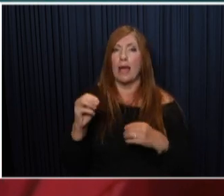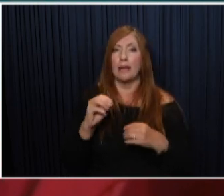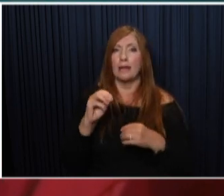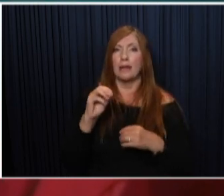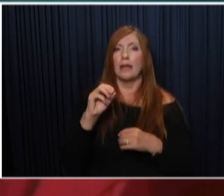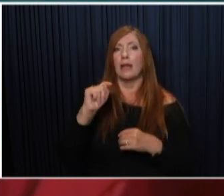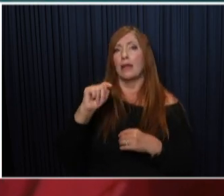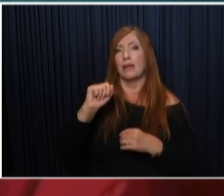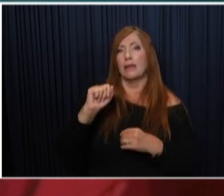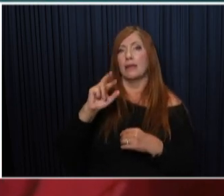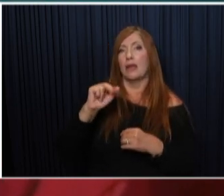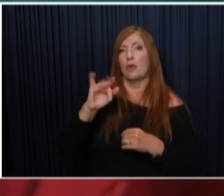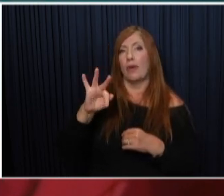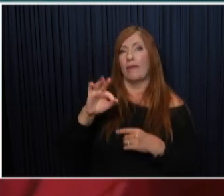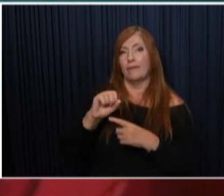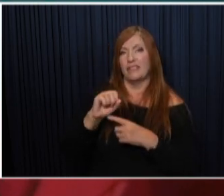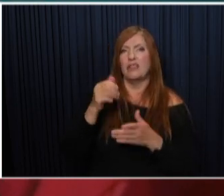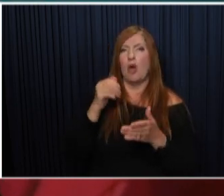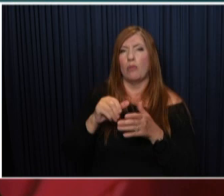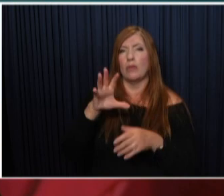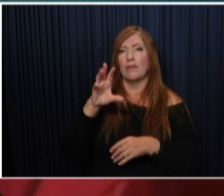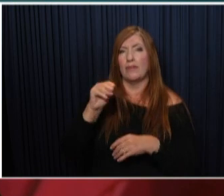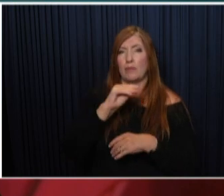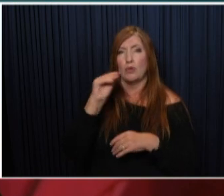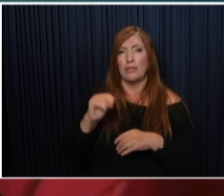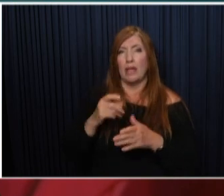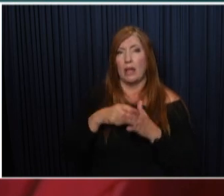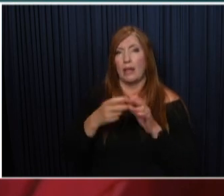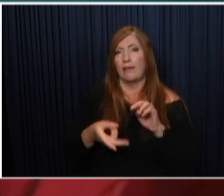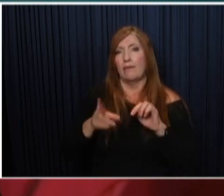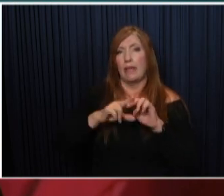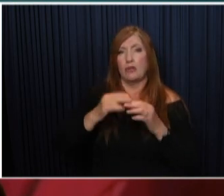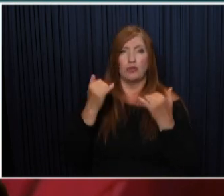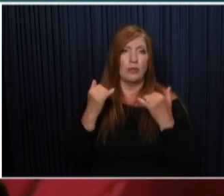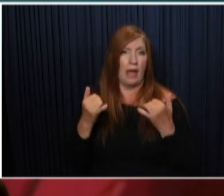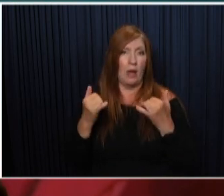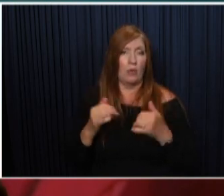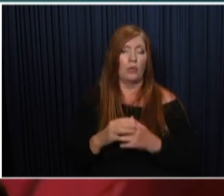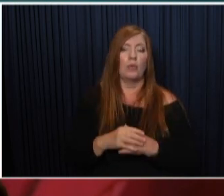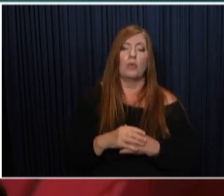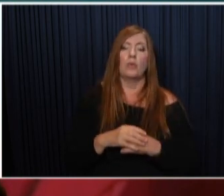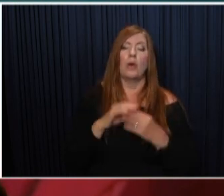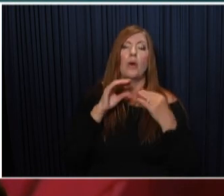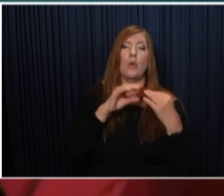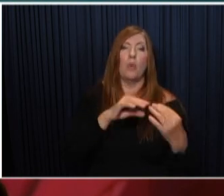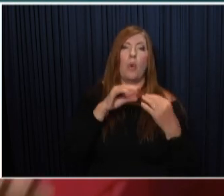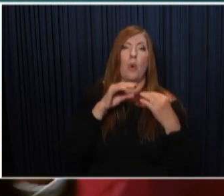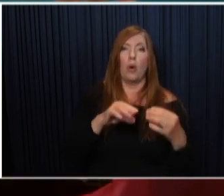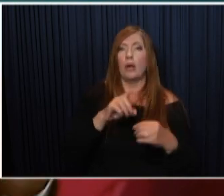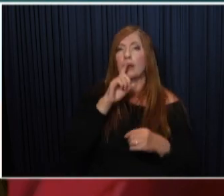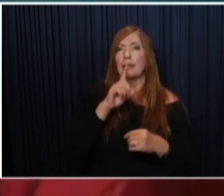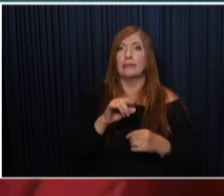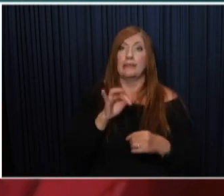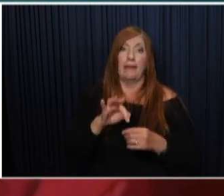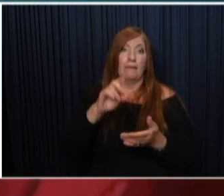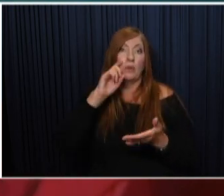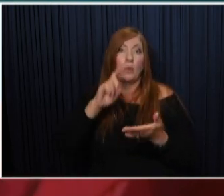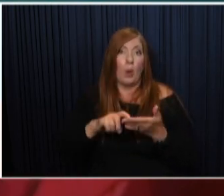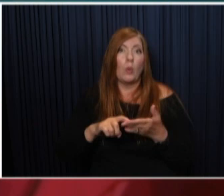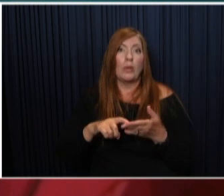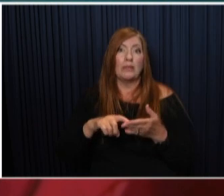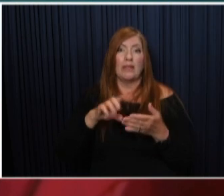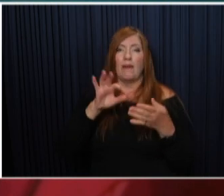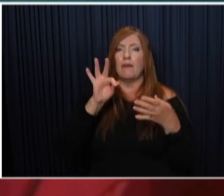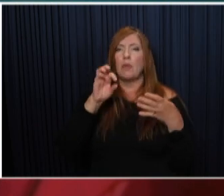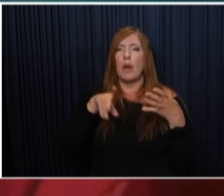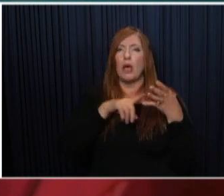tariffs. Tariffs are almost 50% of the inflation now. The war is, if you noticed at the end of